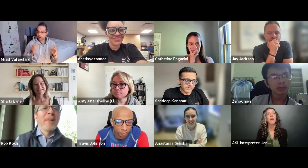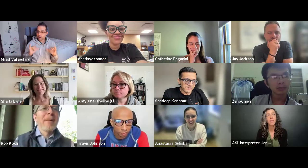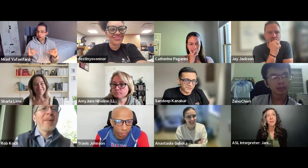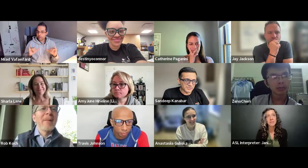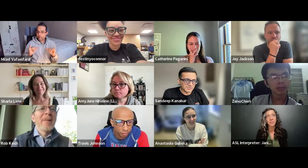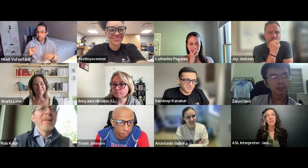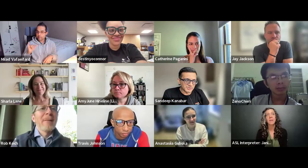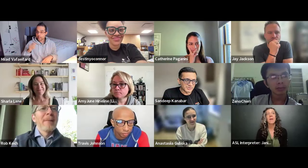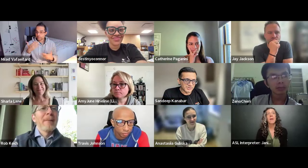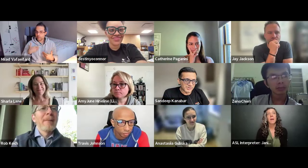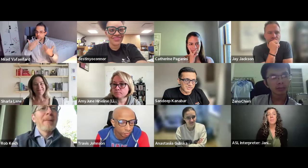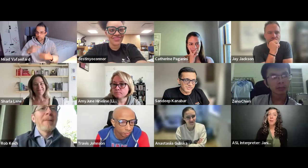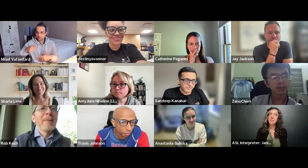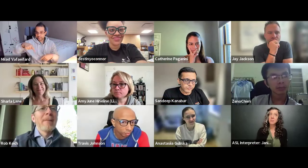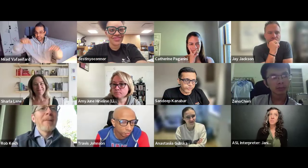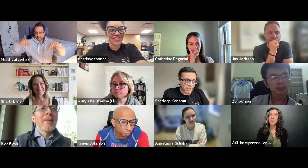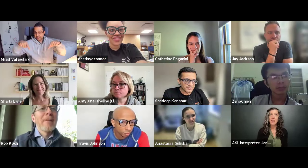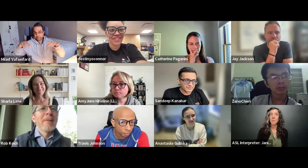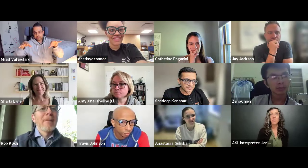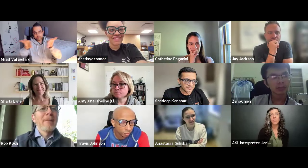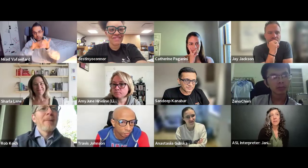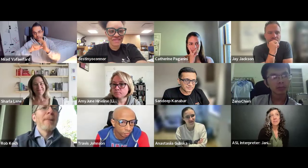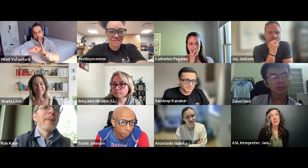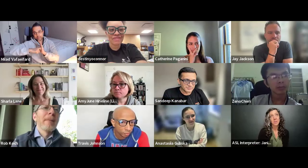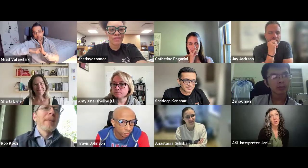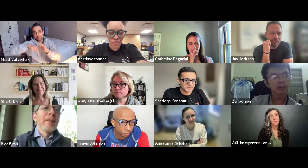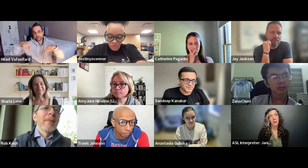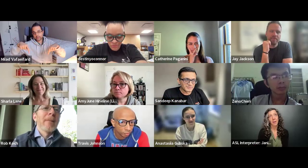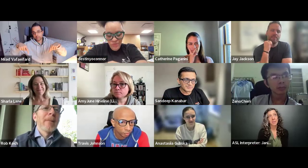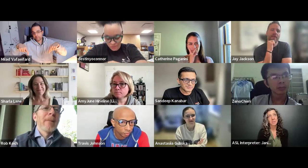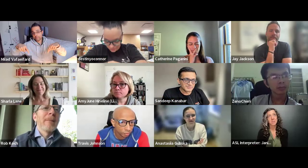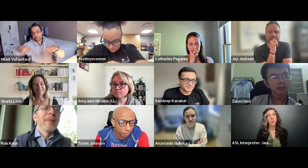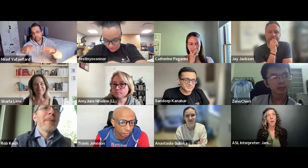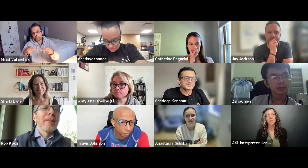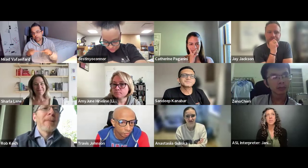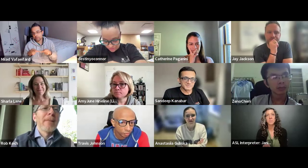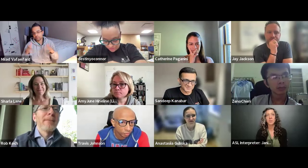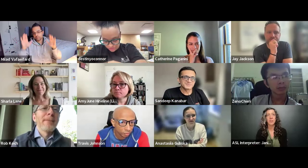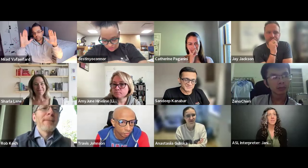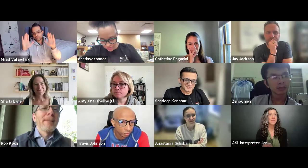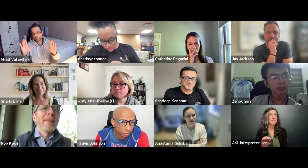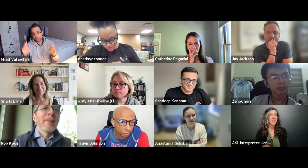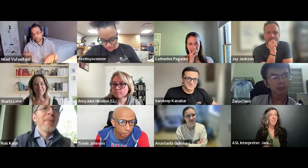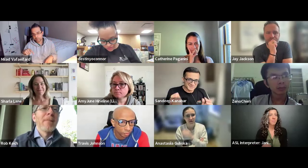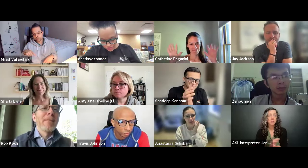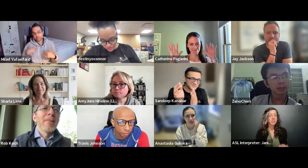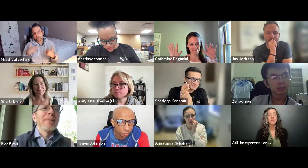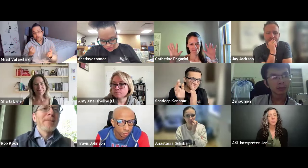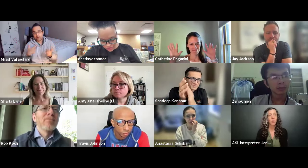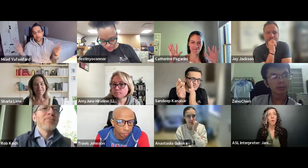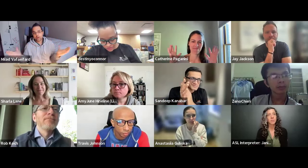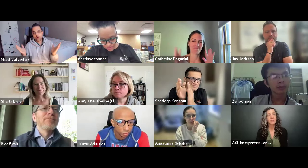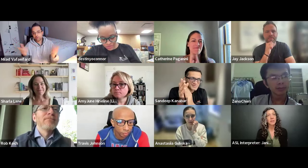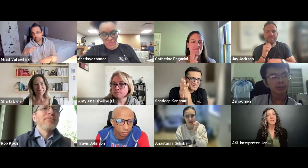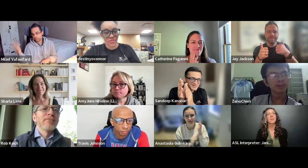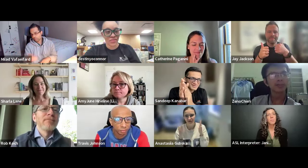it's very different compared to the response I had before I did that talk in Paris. So I want to just put this, just